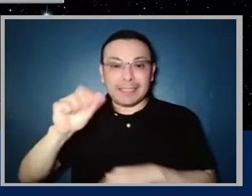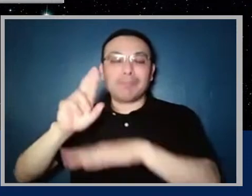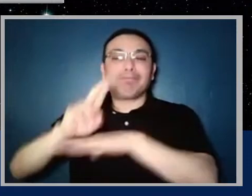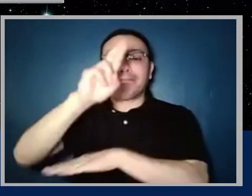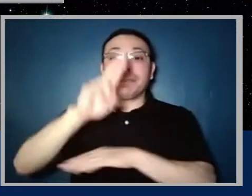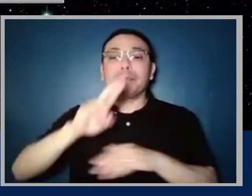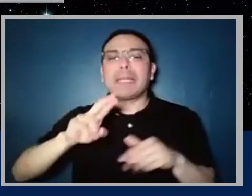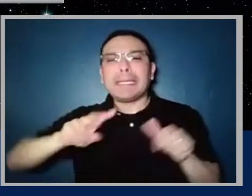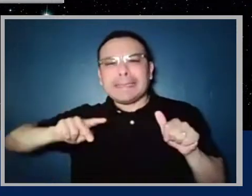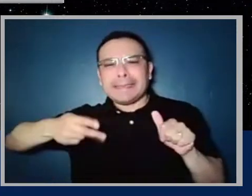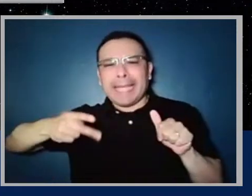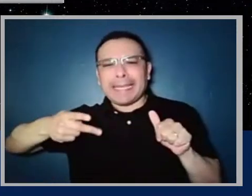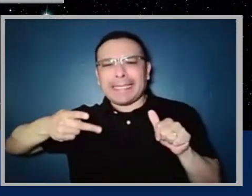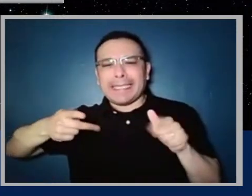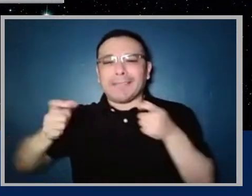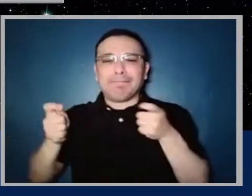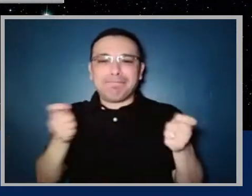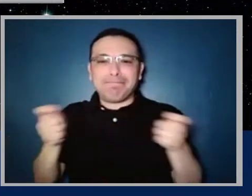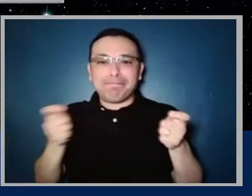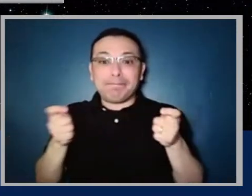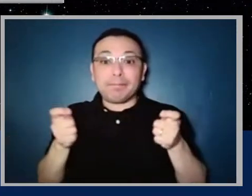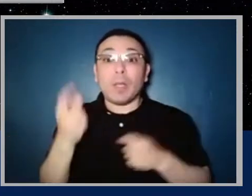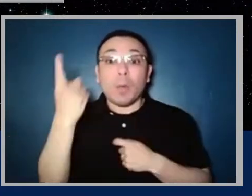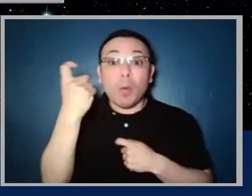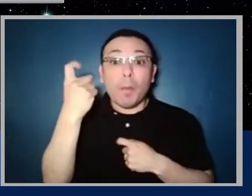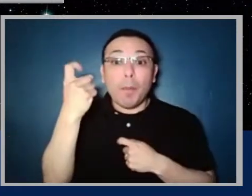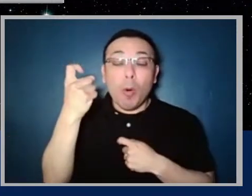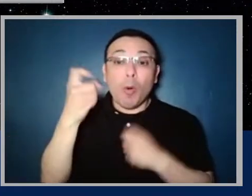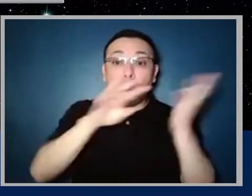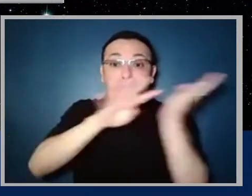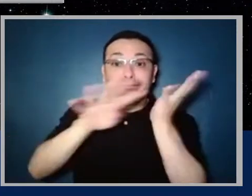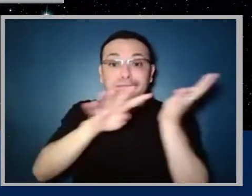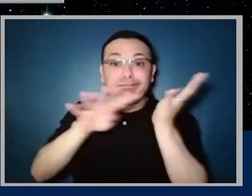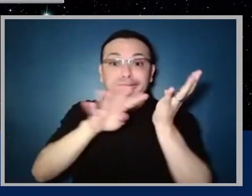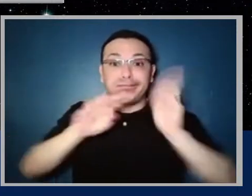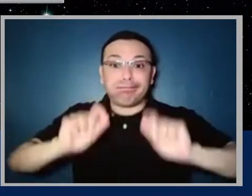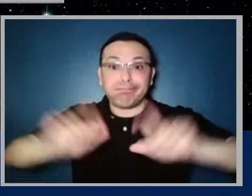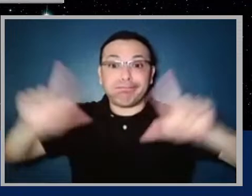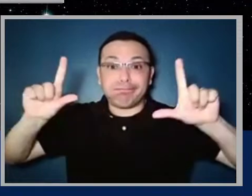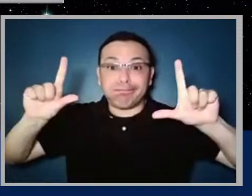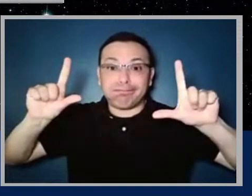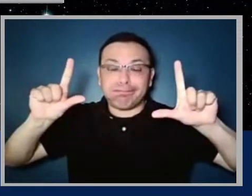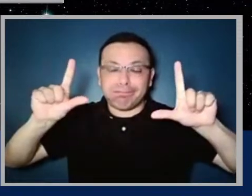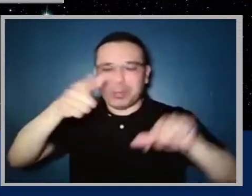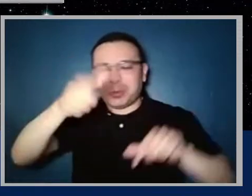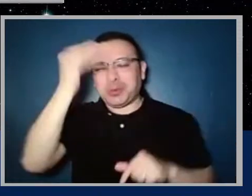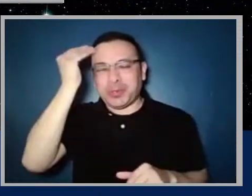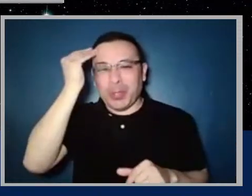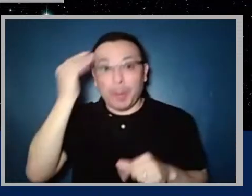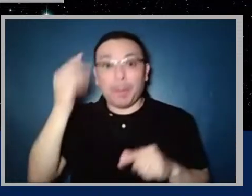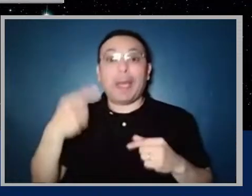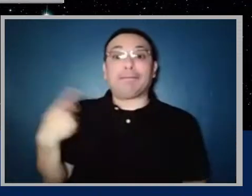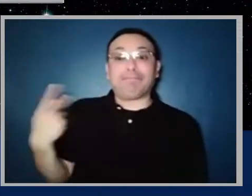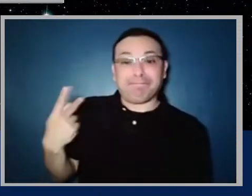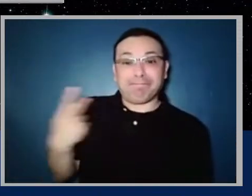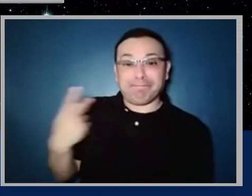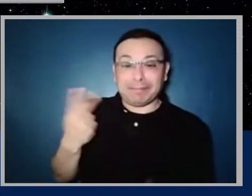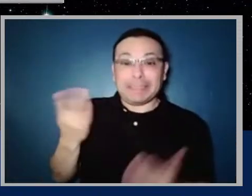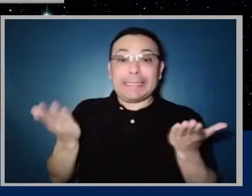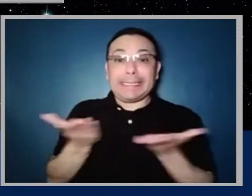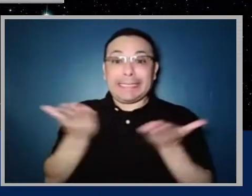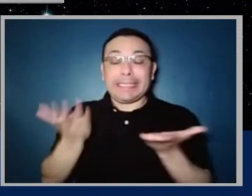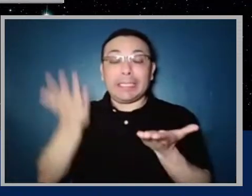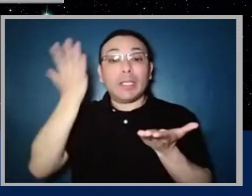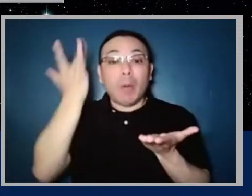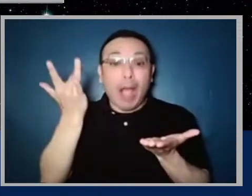now. There is another live stream happening, as you may be aware. But Alicia and I are here to do this week's NSF Live / Astro